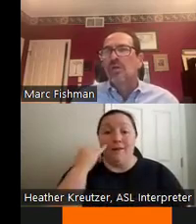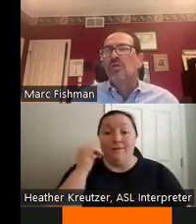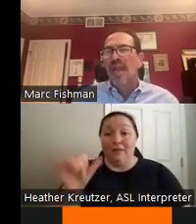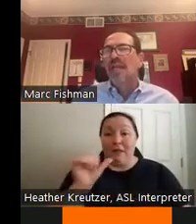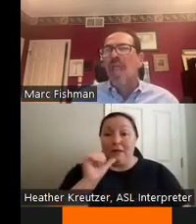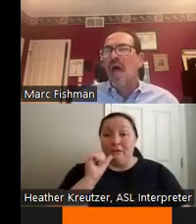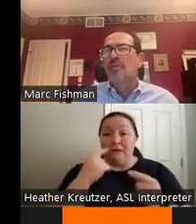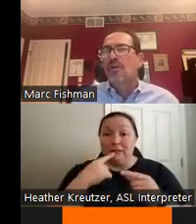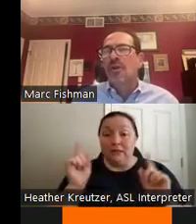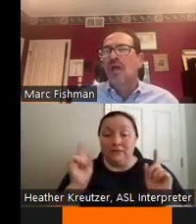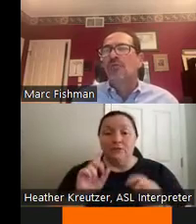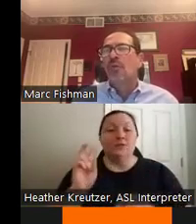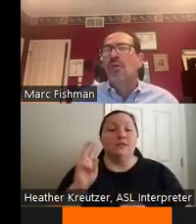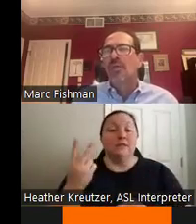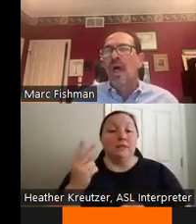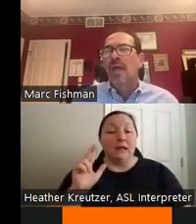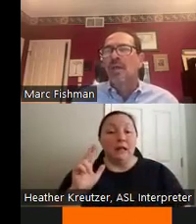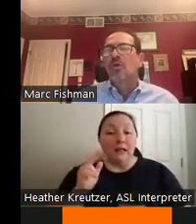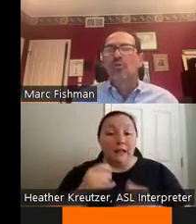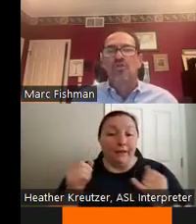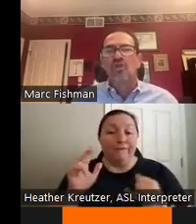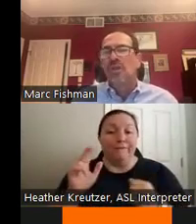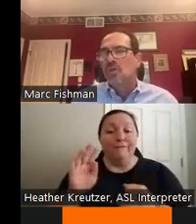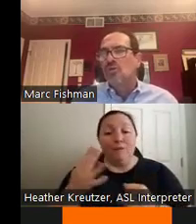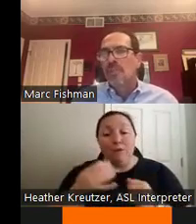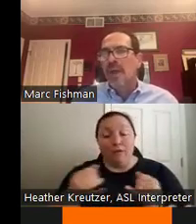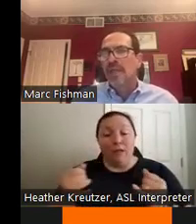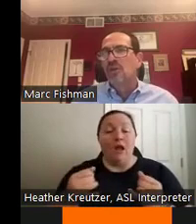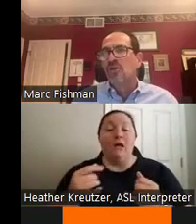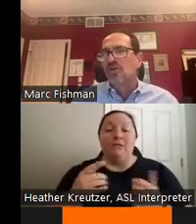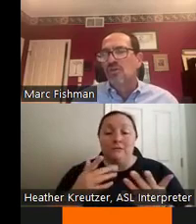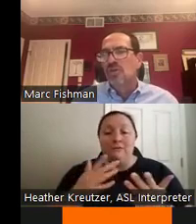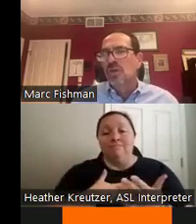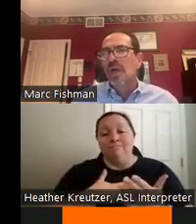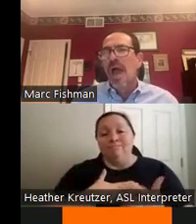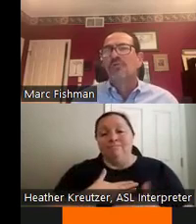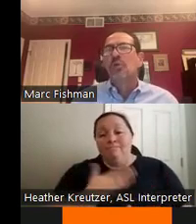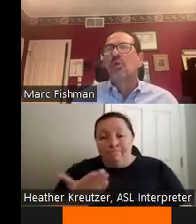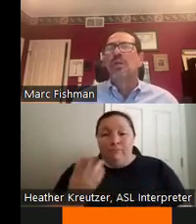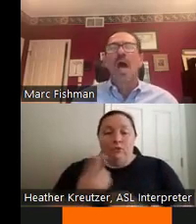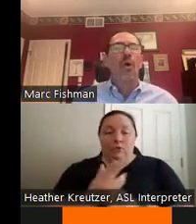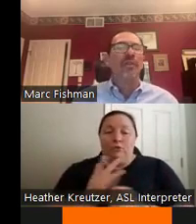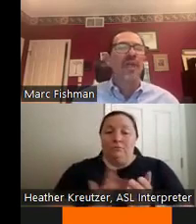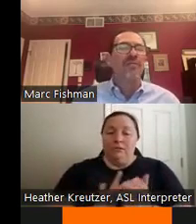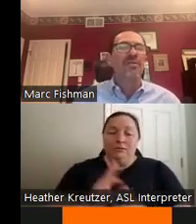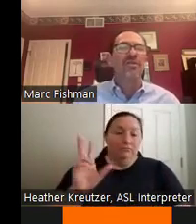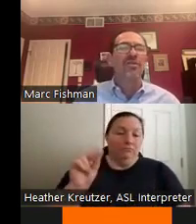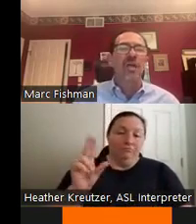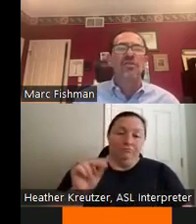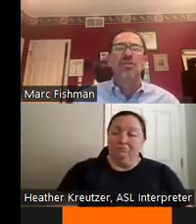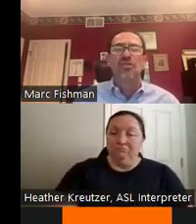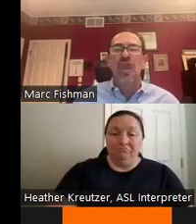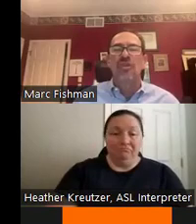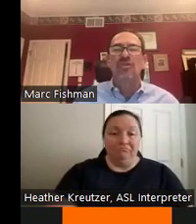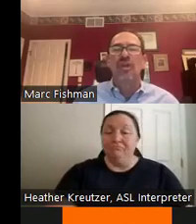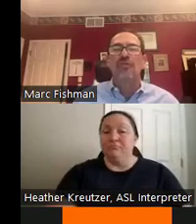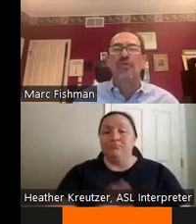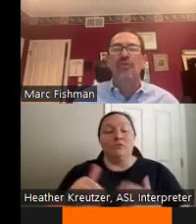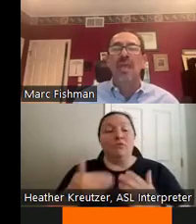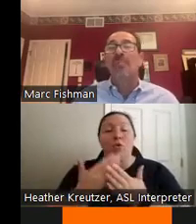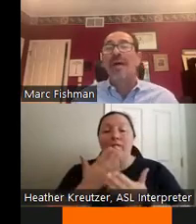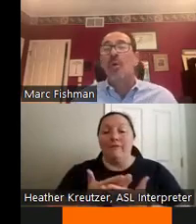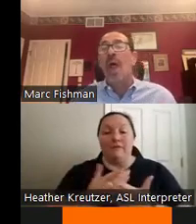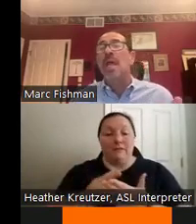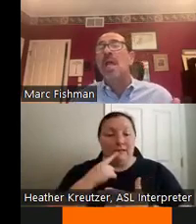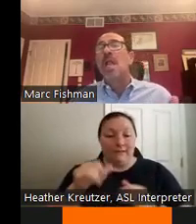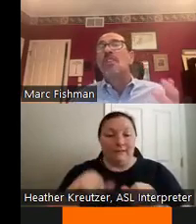work, second line, third line, fourth line, grudgingly use medications. Absolutely not. All the evidence says this is standard of care